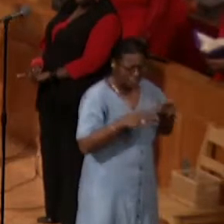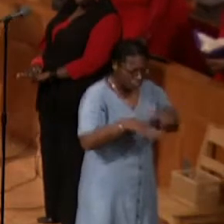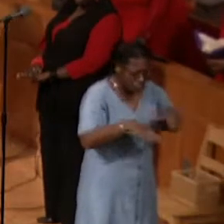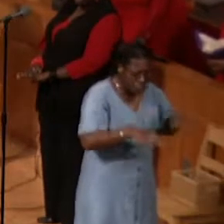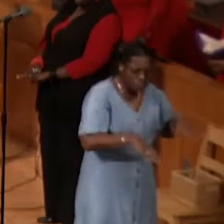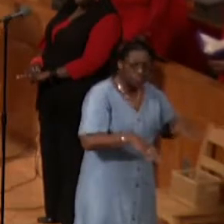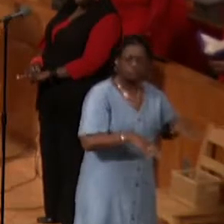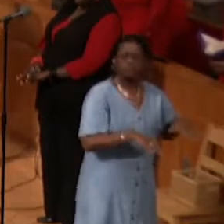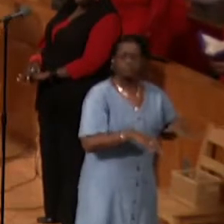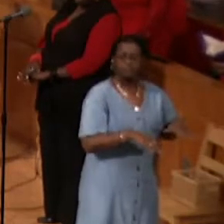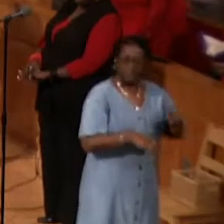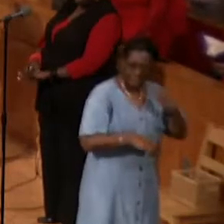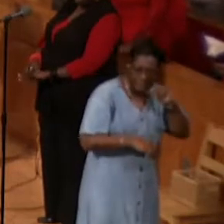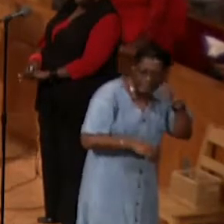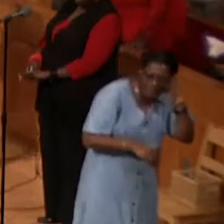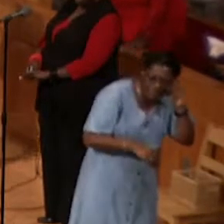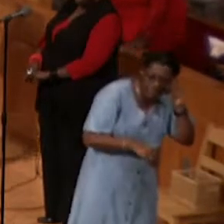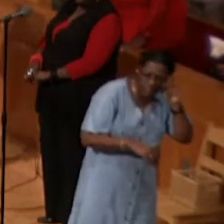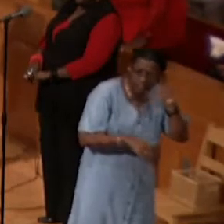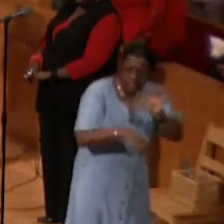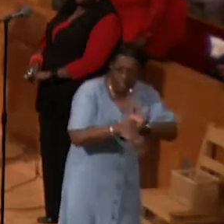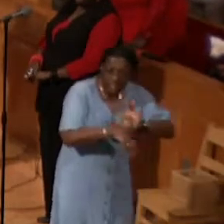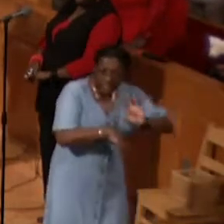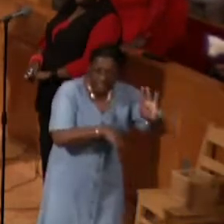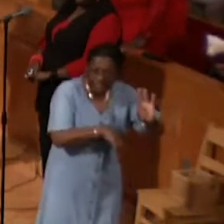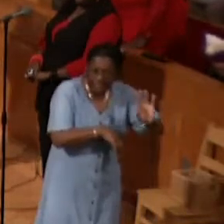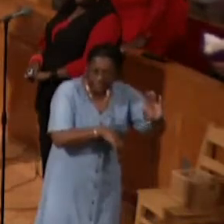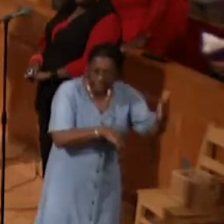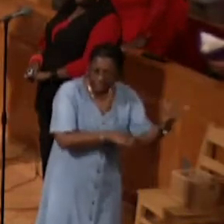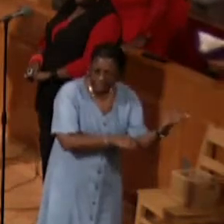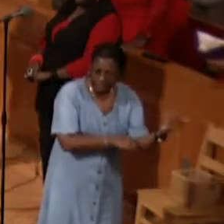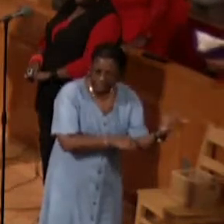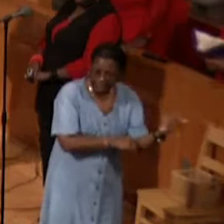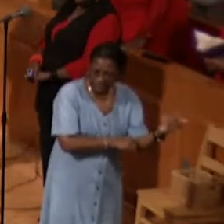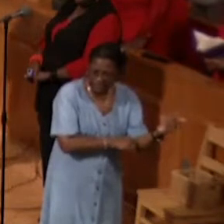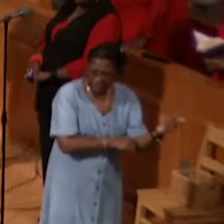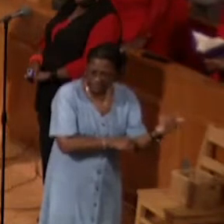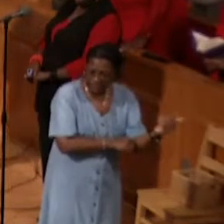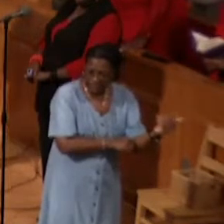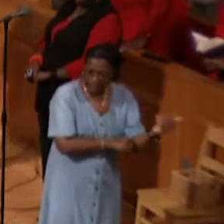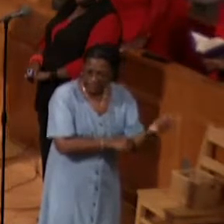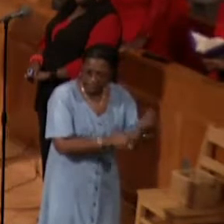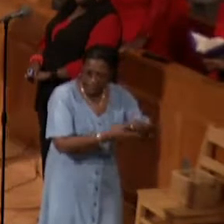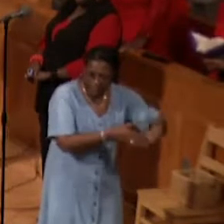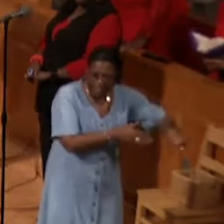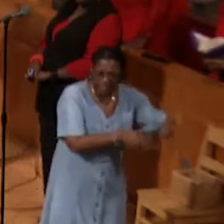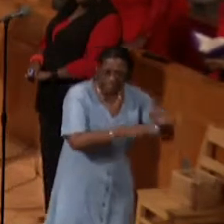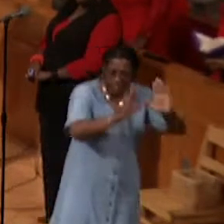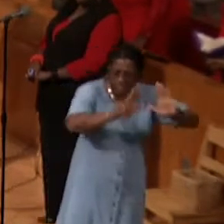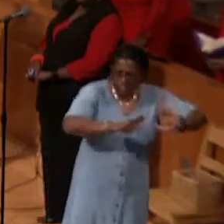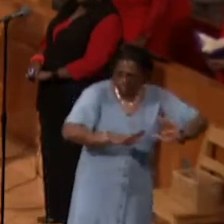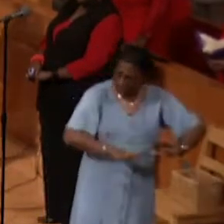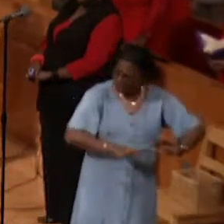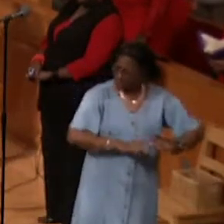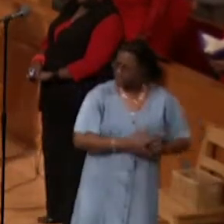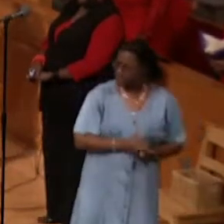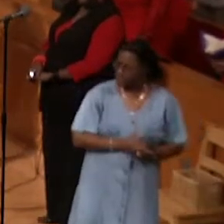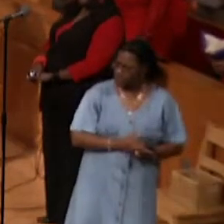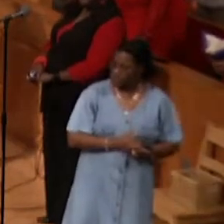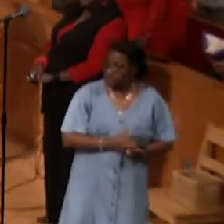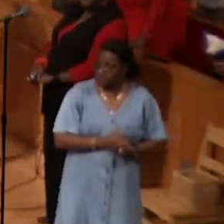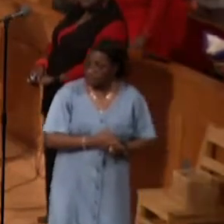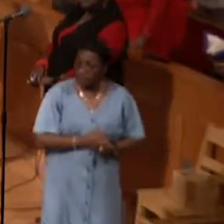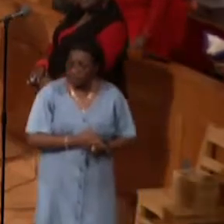at 9:15. At 9:15 next Sunday, particularly those Praise